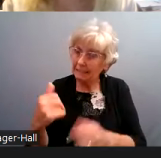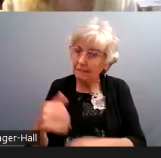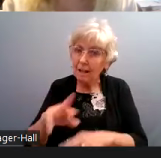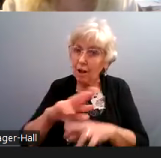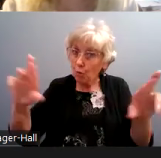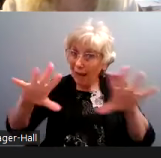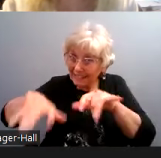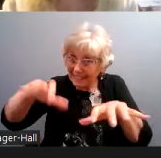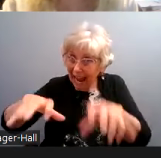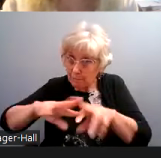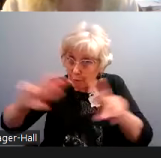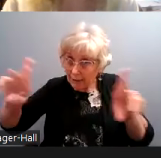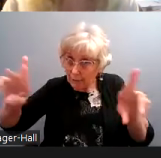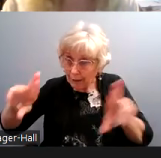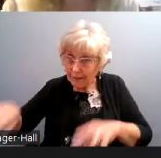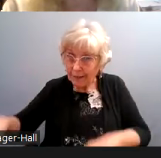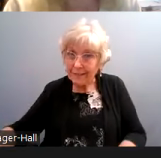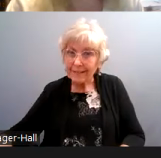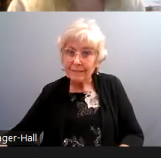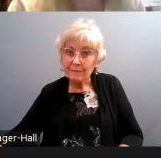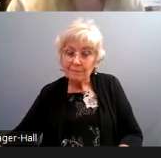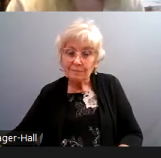your keyboards because you're going to want to type fast.